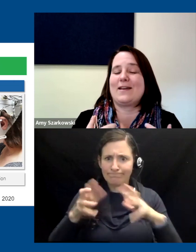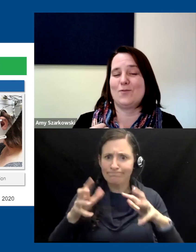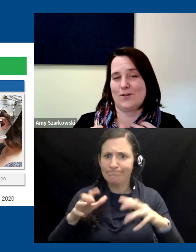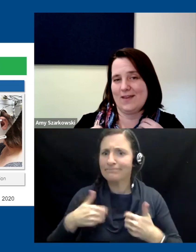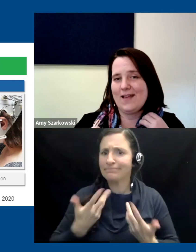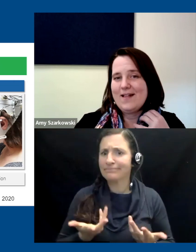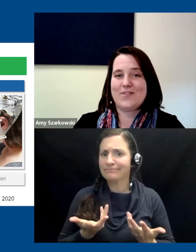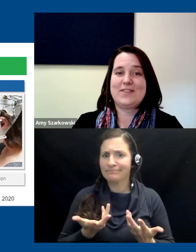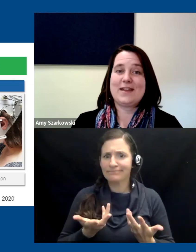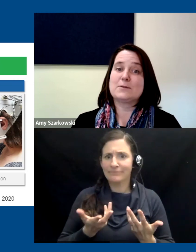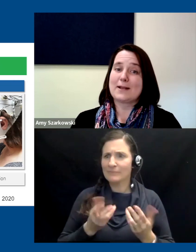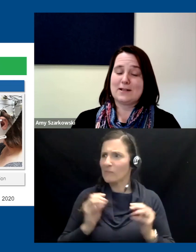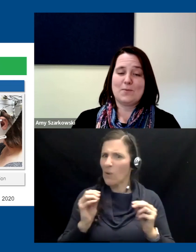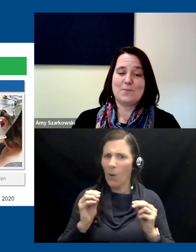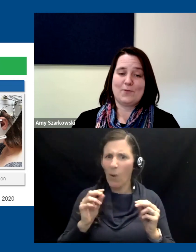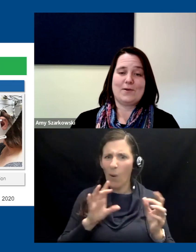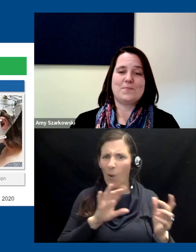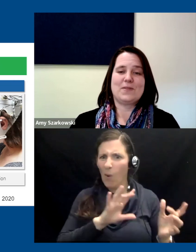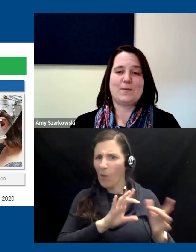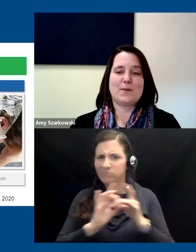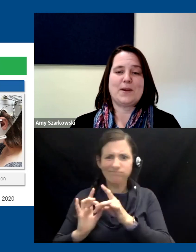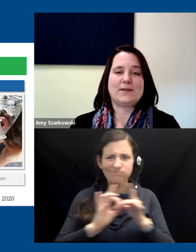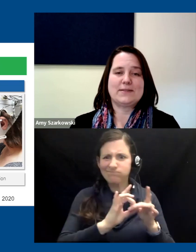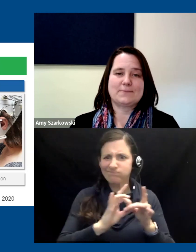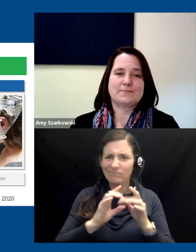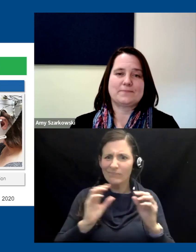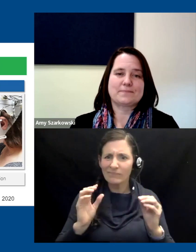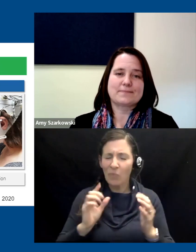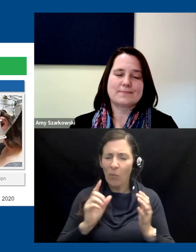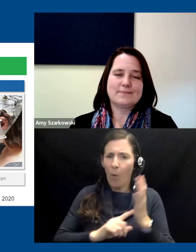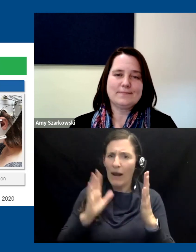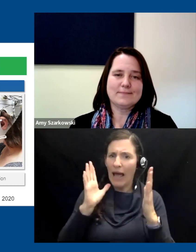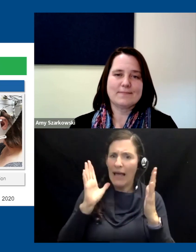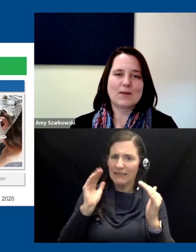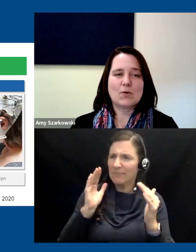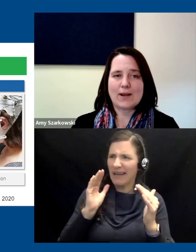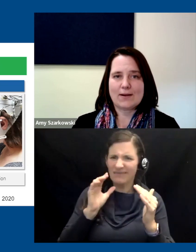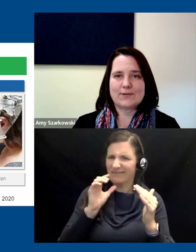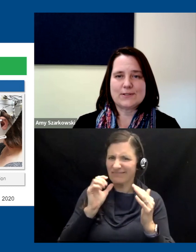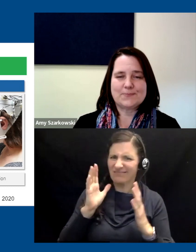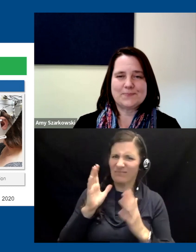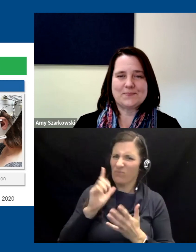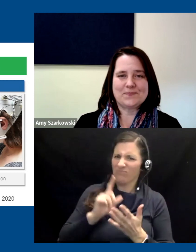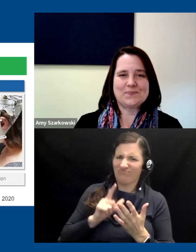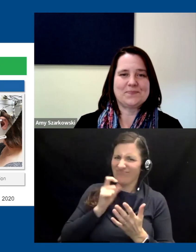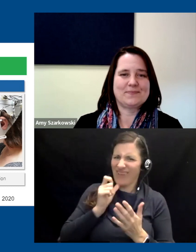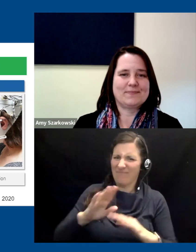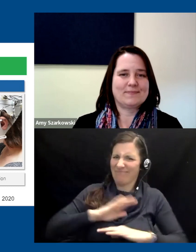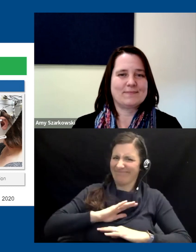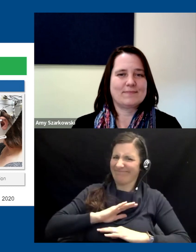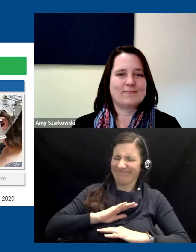that back and forth that they expect and hope for from the parents or caregivers.